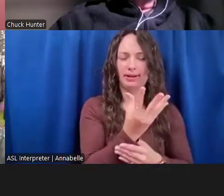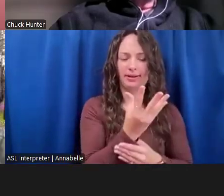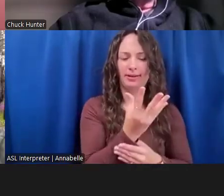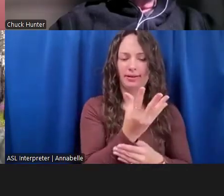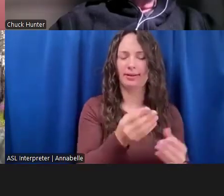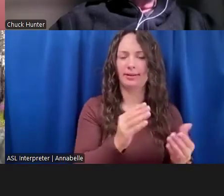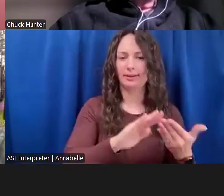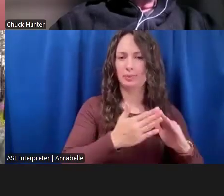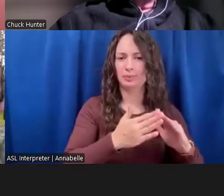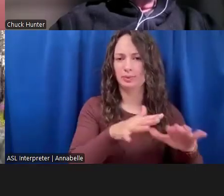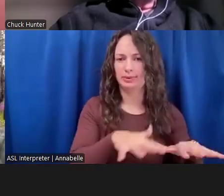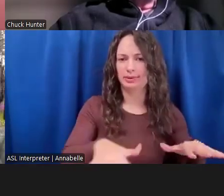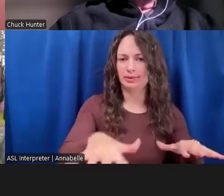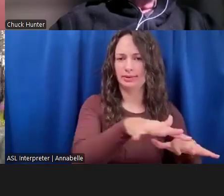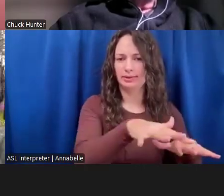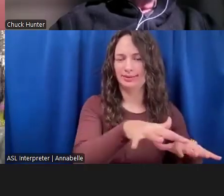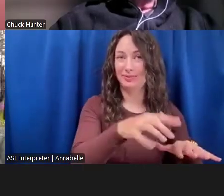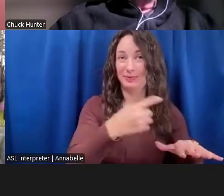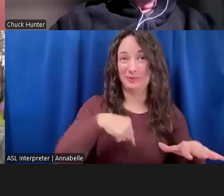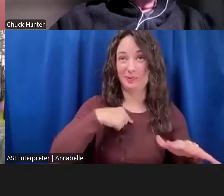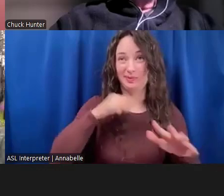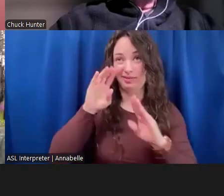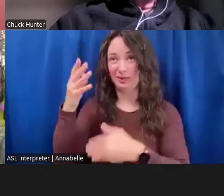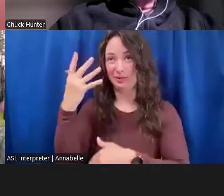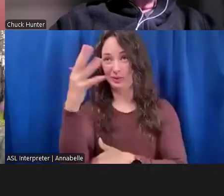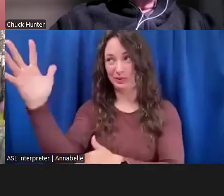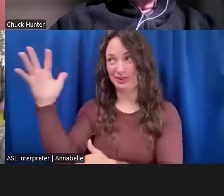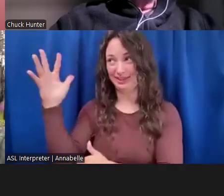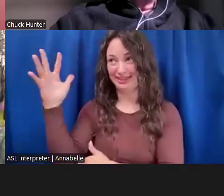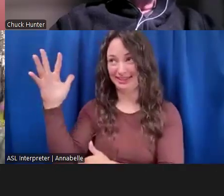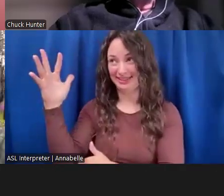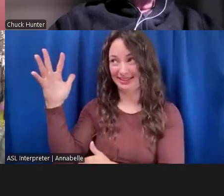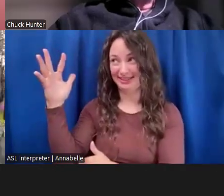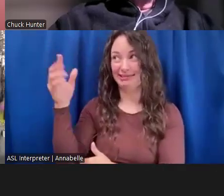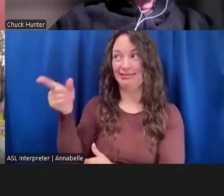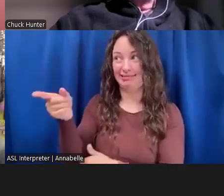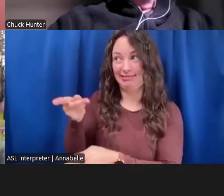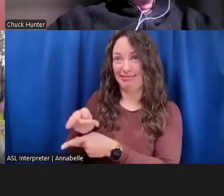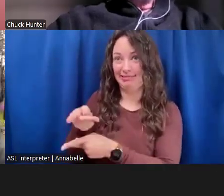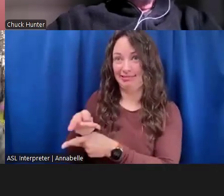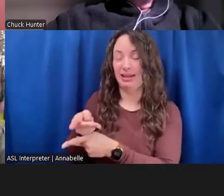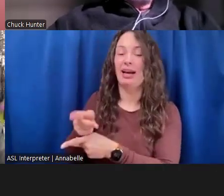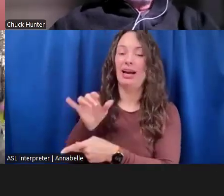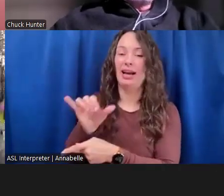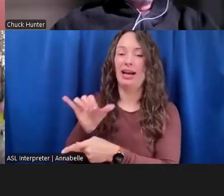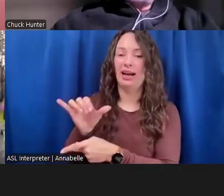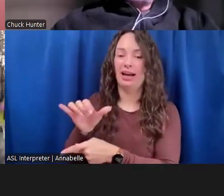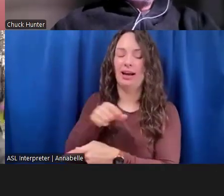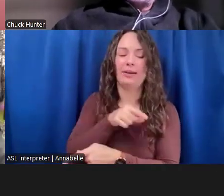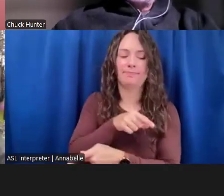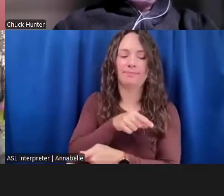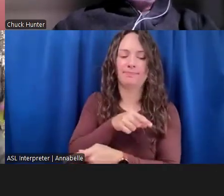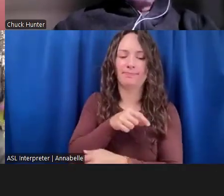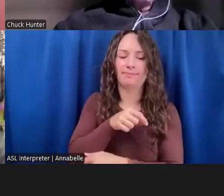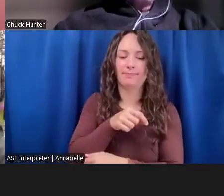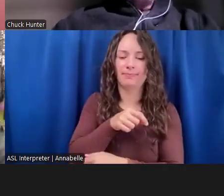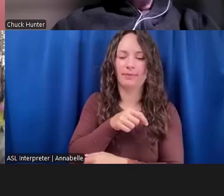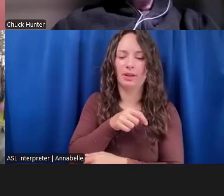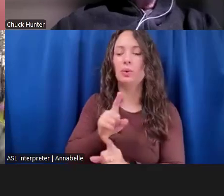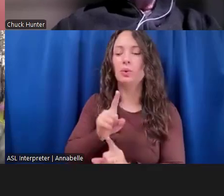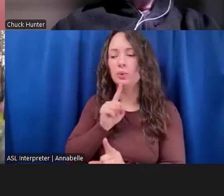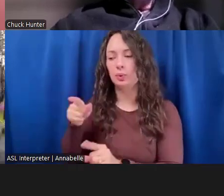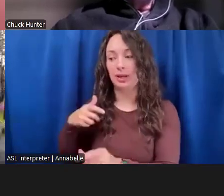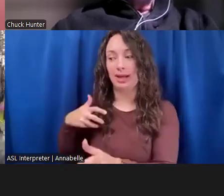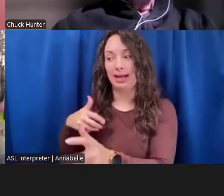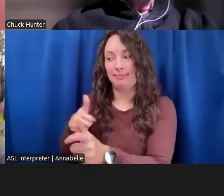the tree, nursery perspective feel like, okay, now there's some that are catching up a bit with like diverse seed source, but even that, like some of